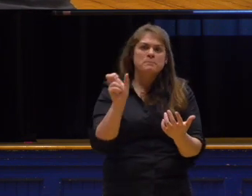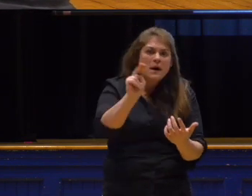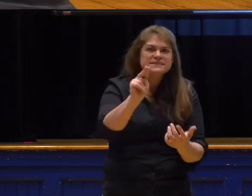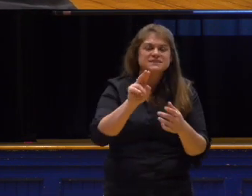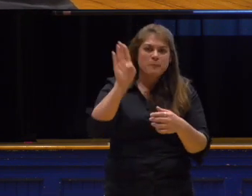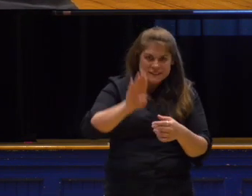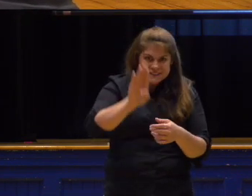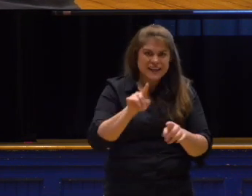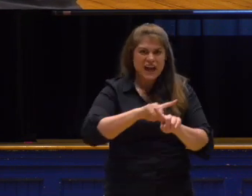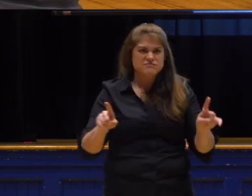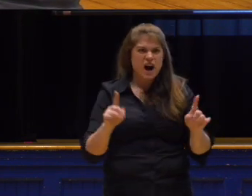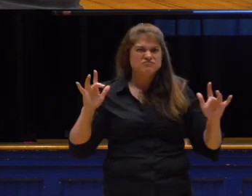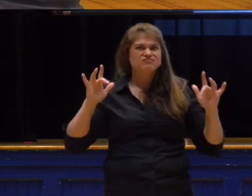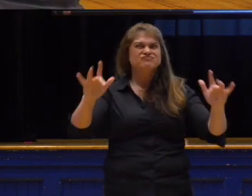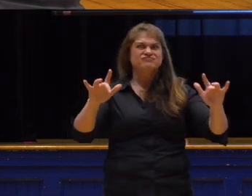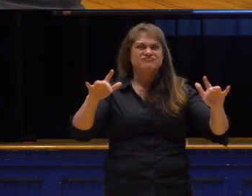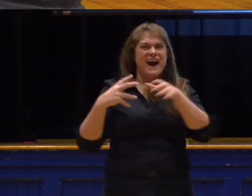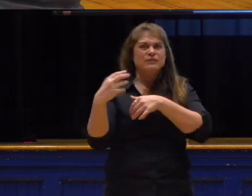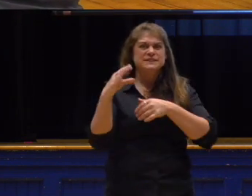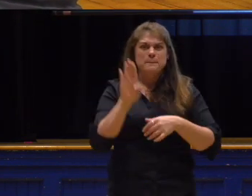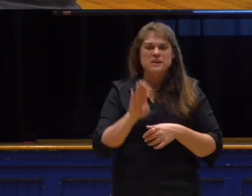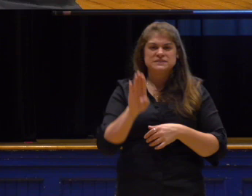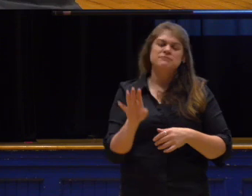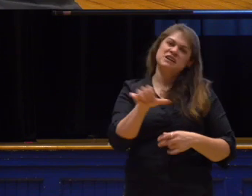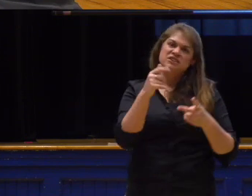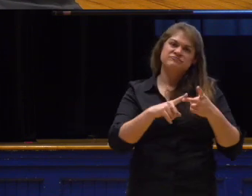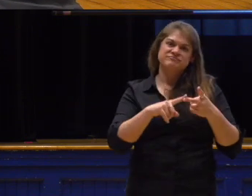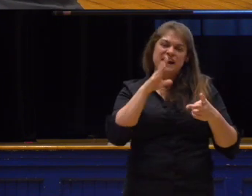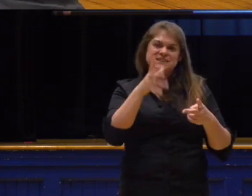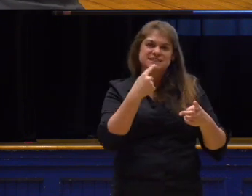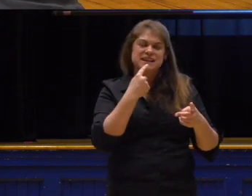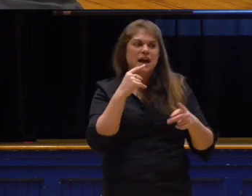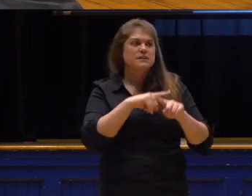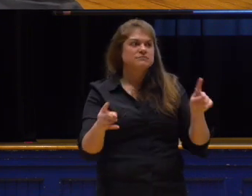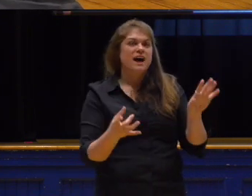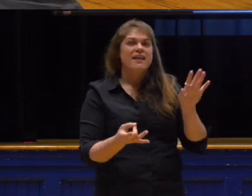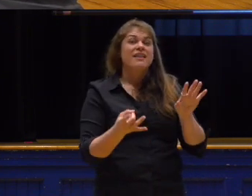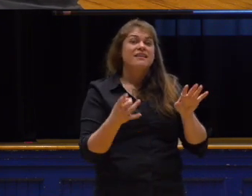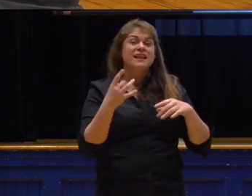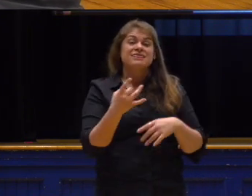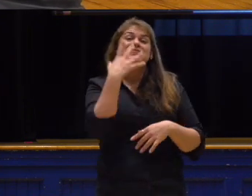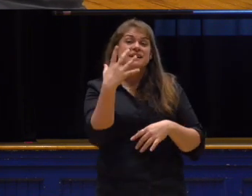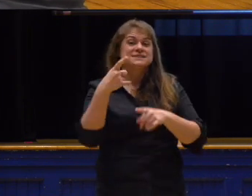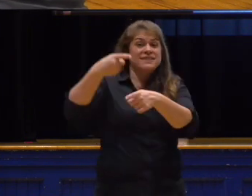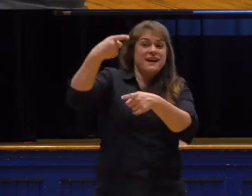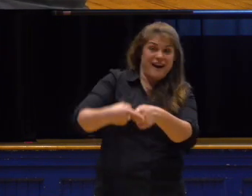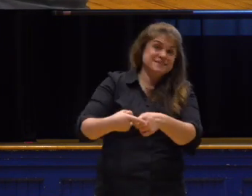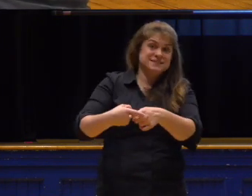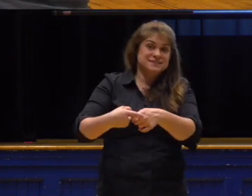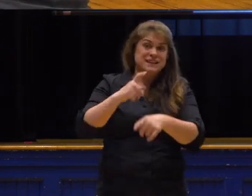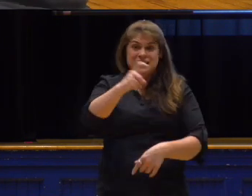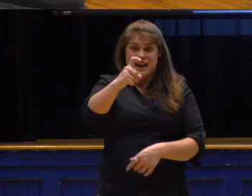you don't see it anywhere else. And another thing, I hate to say it, but the lighting at the X. The lighting